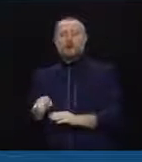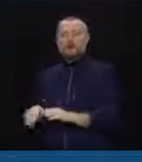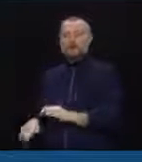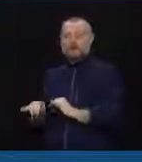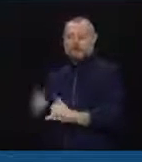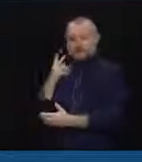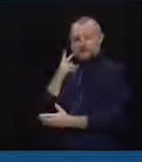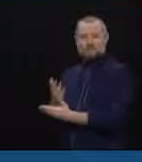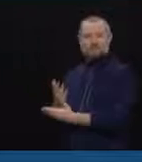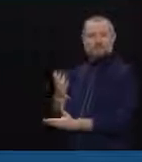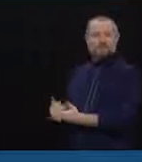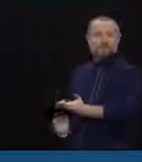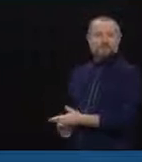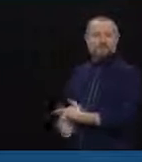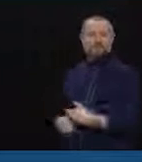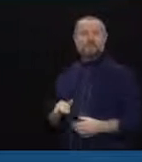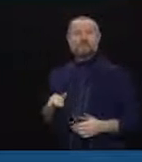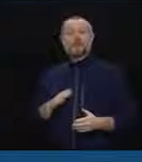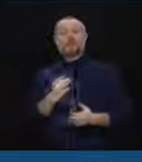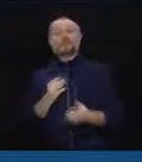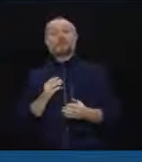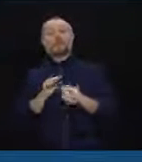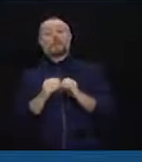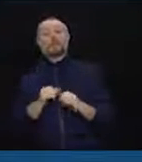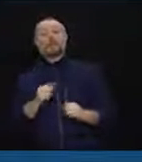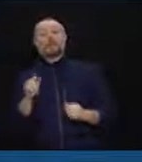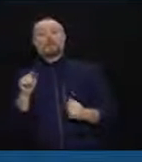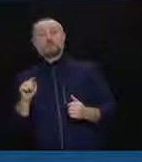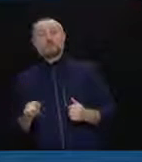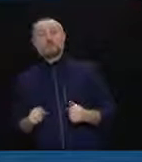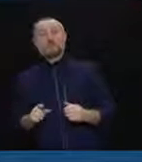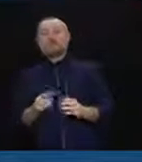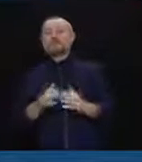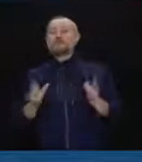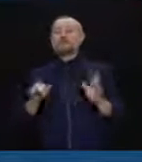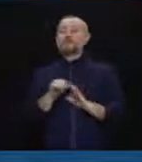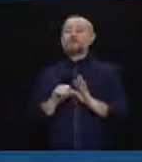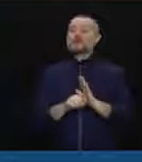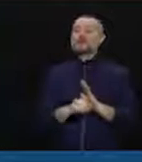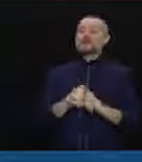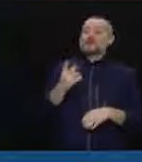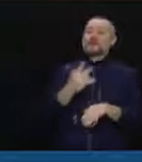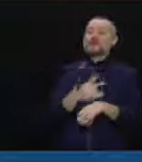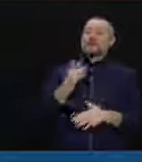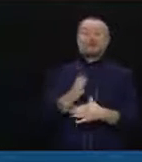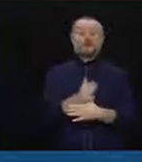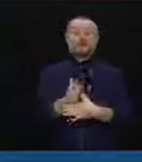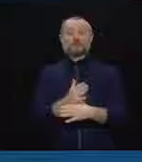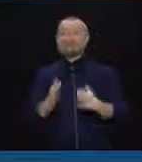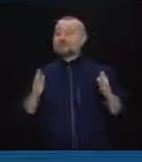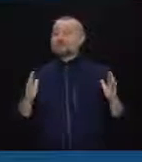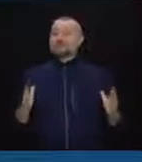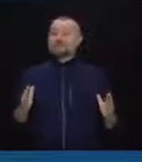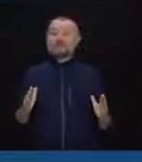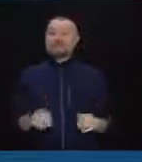about other metrics. Our statewide 7-day average positivity, December 10th,